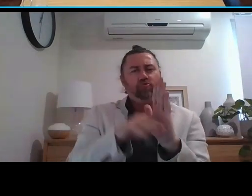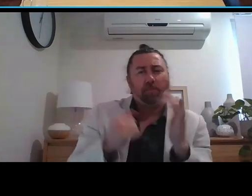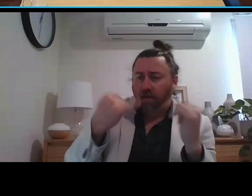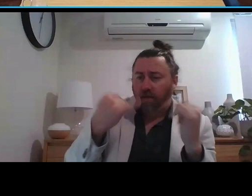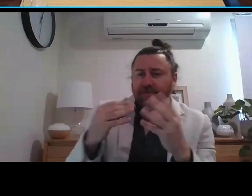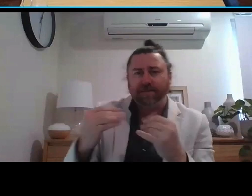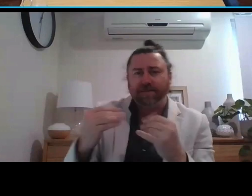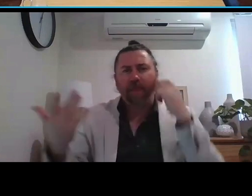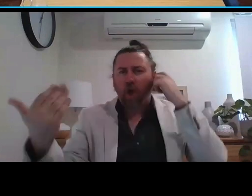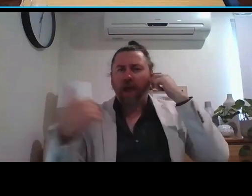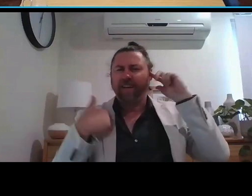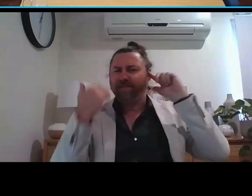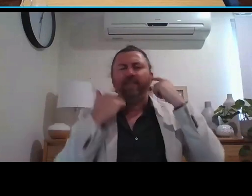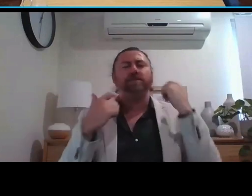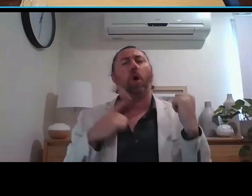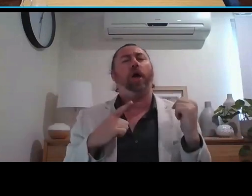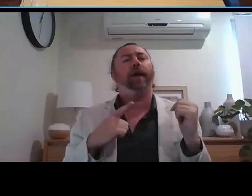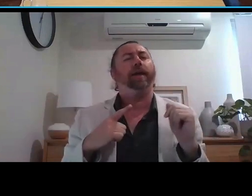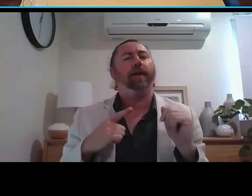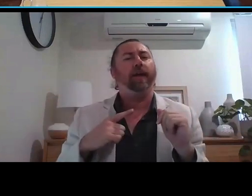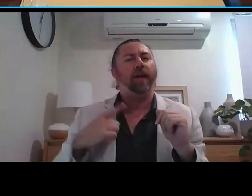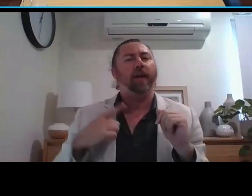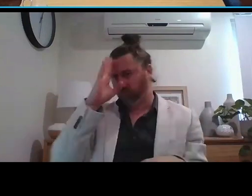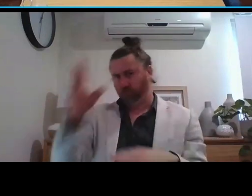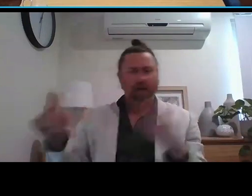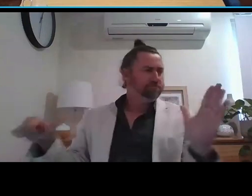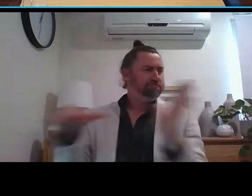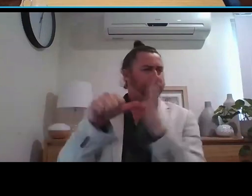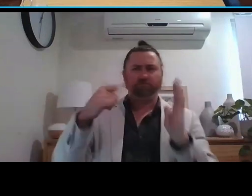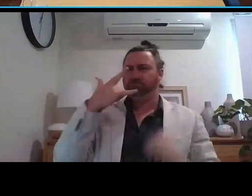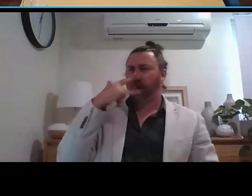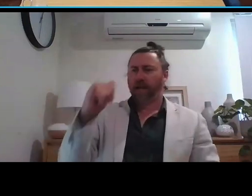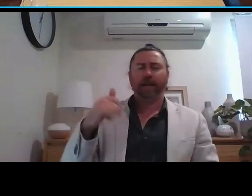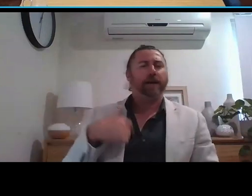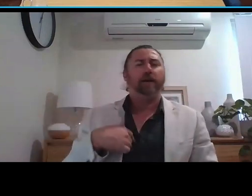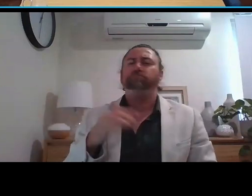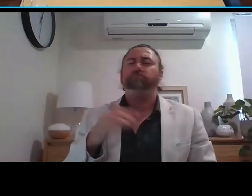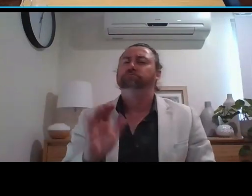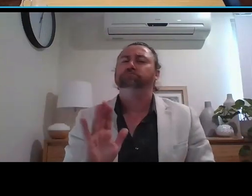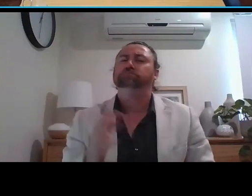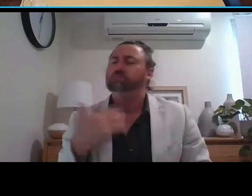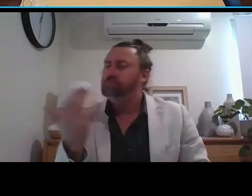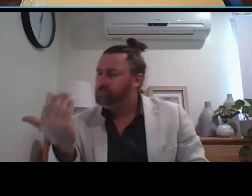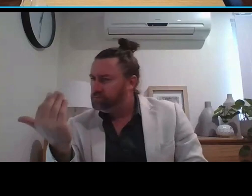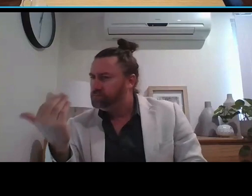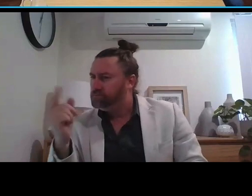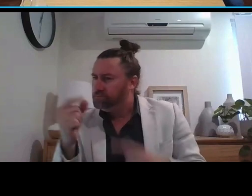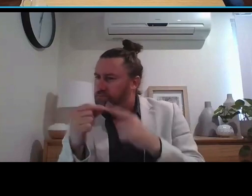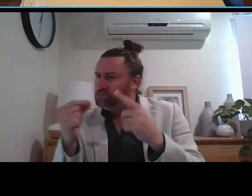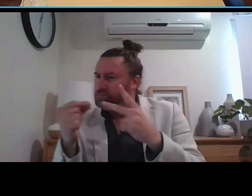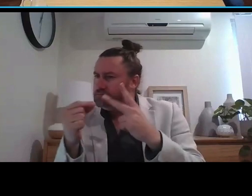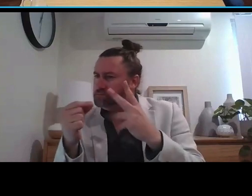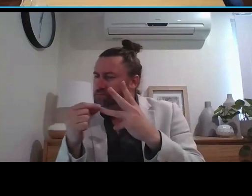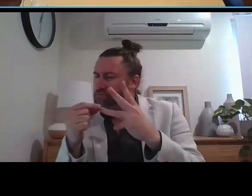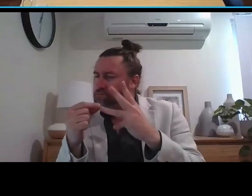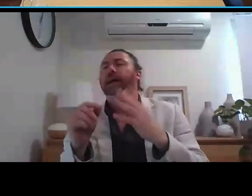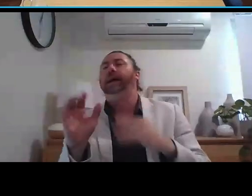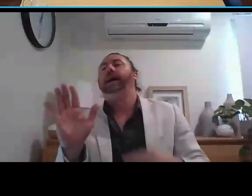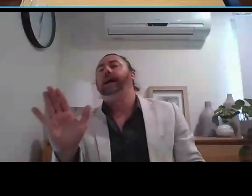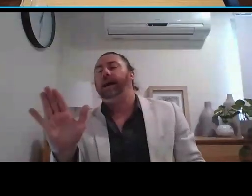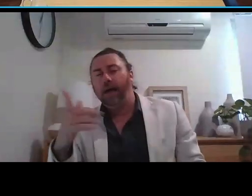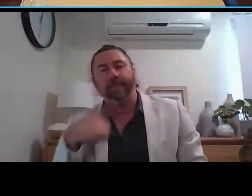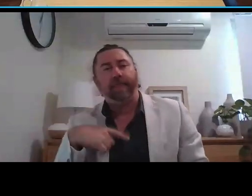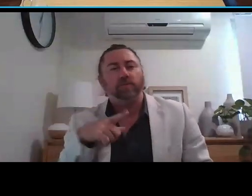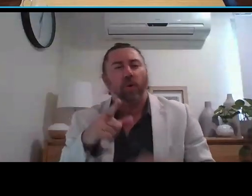provide evidence of their non-compliance through the Commission's engagement and monitoring processes, and often prior to the finalisation of those